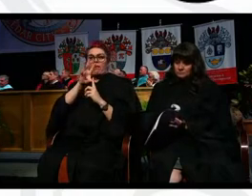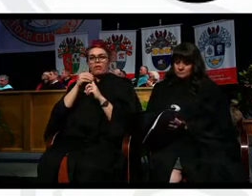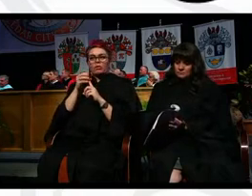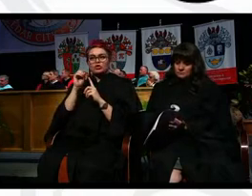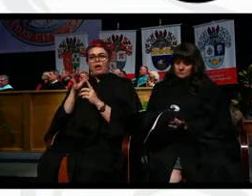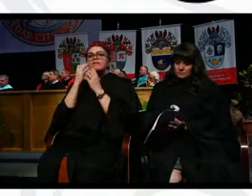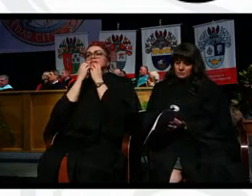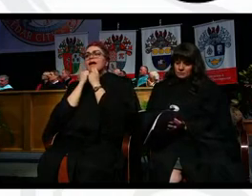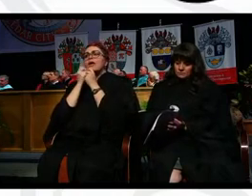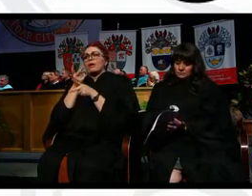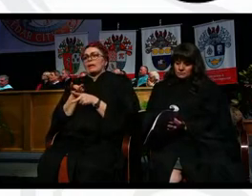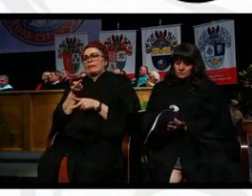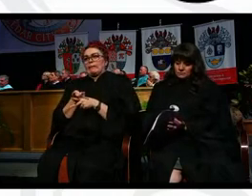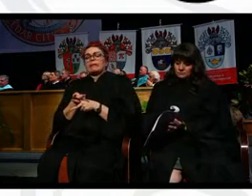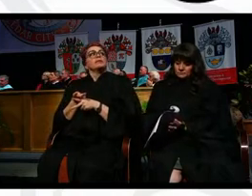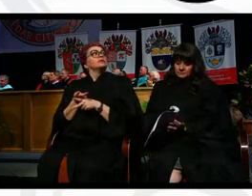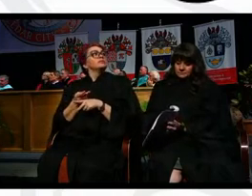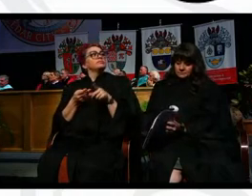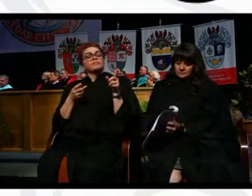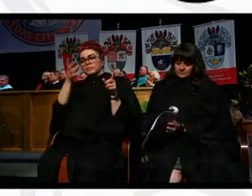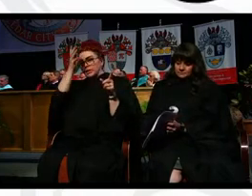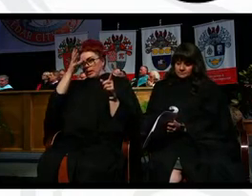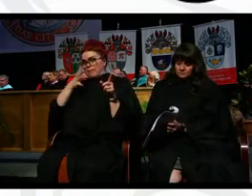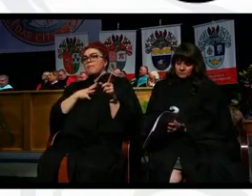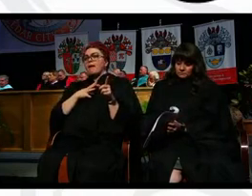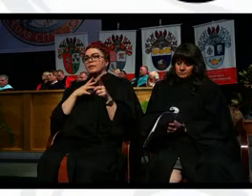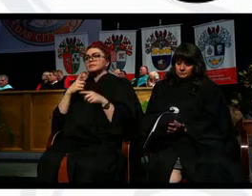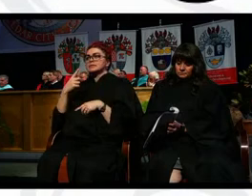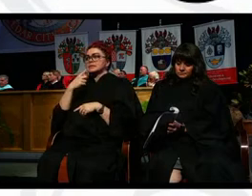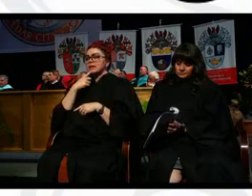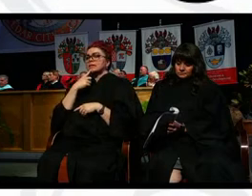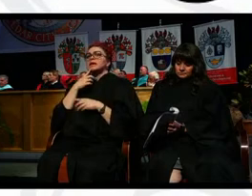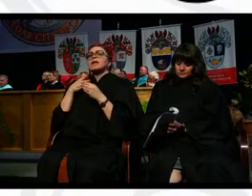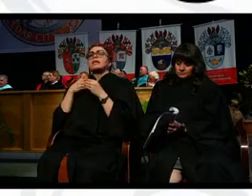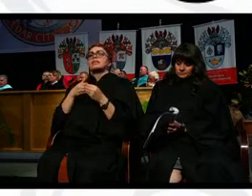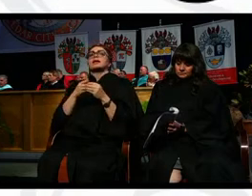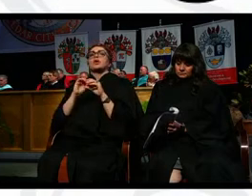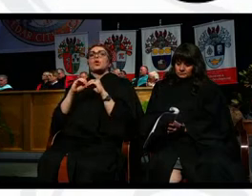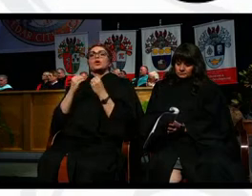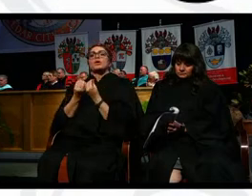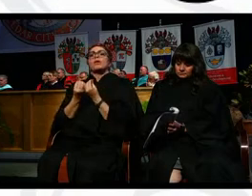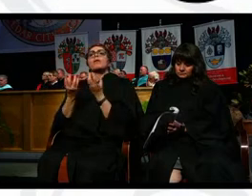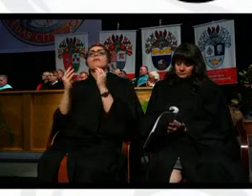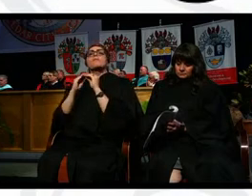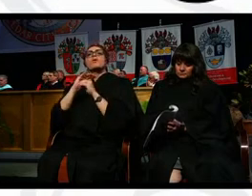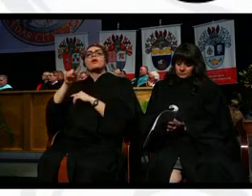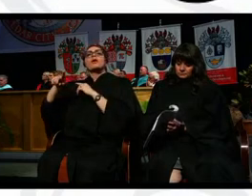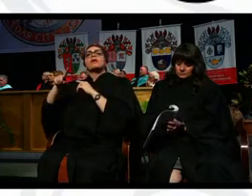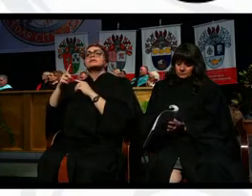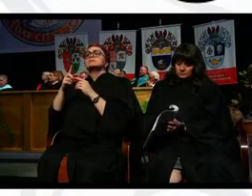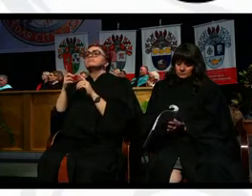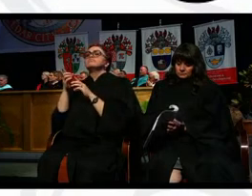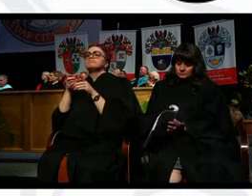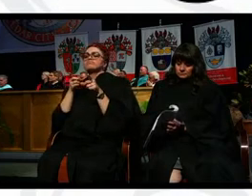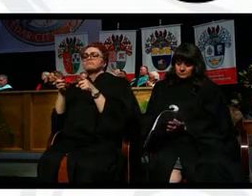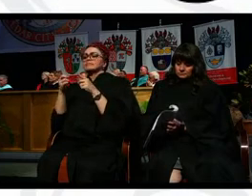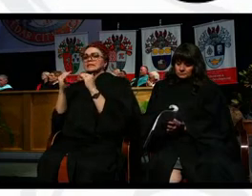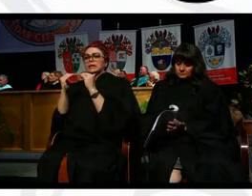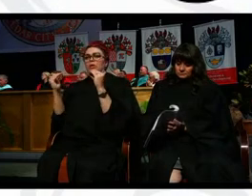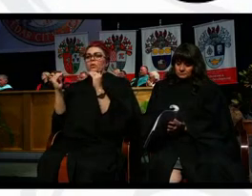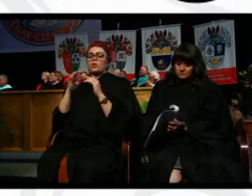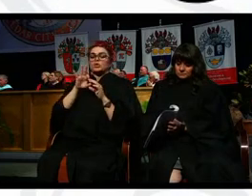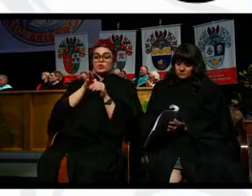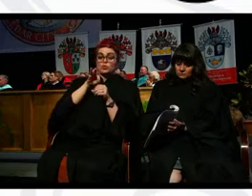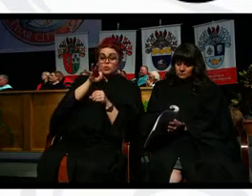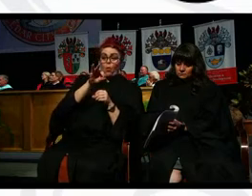Kelleher, once said, "Leading an organization as much about soul is as it is about systems. The soul of